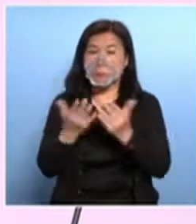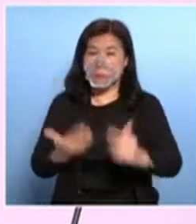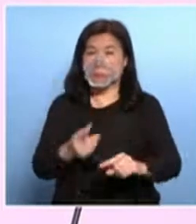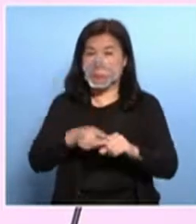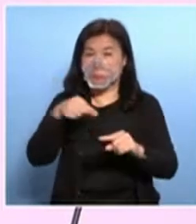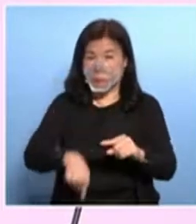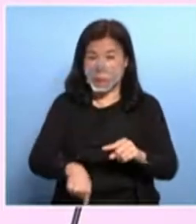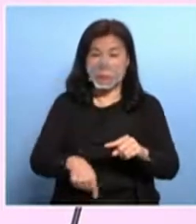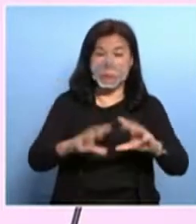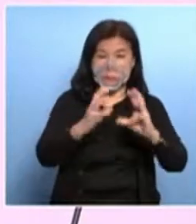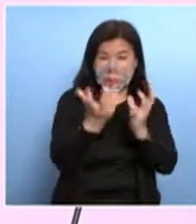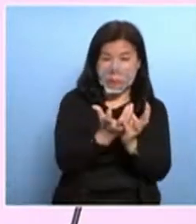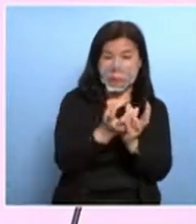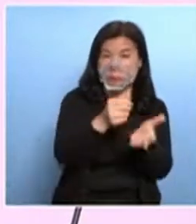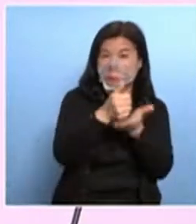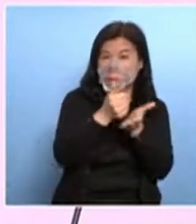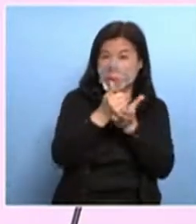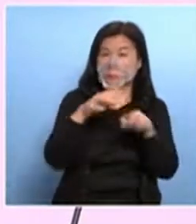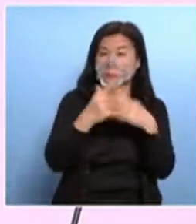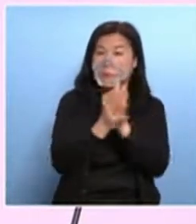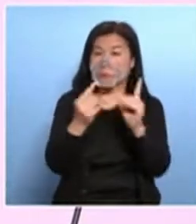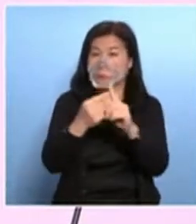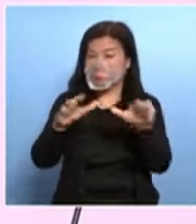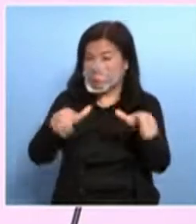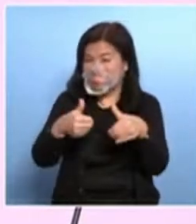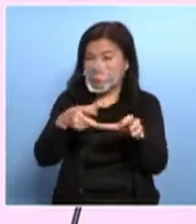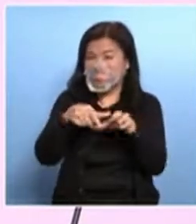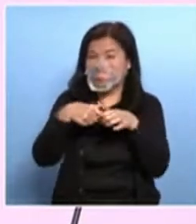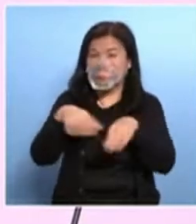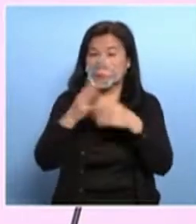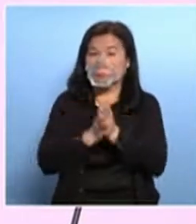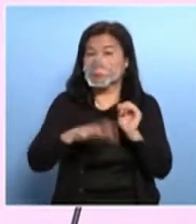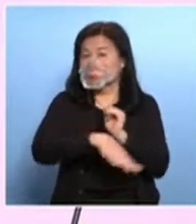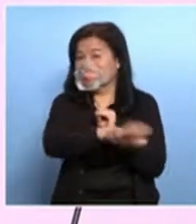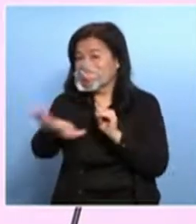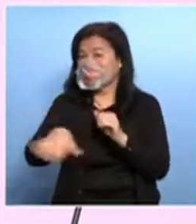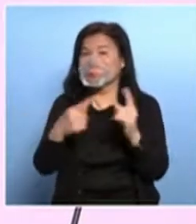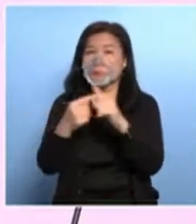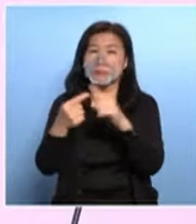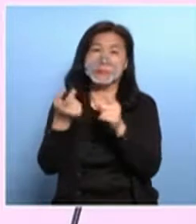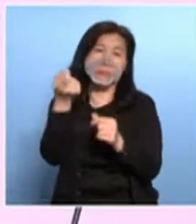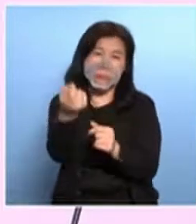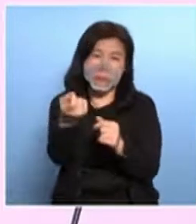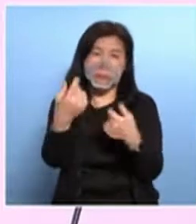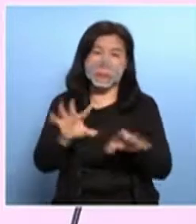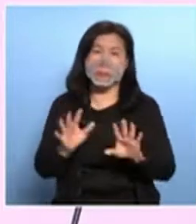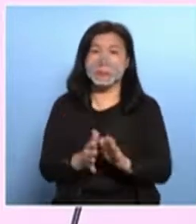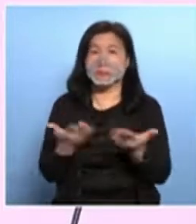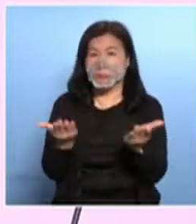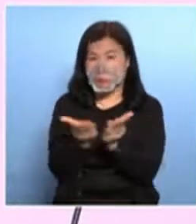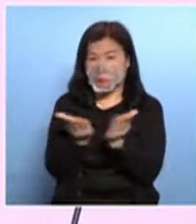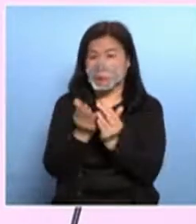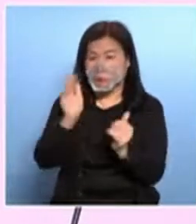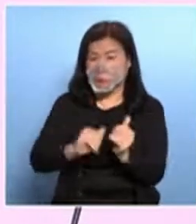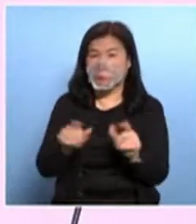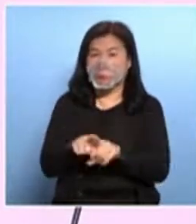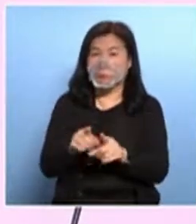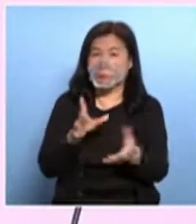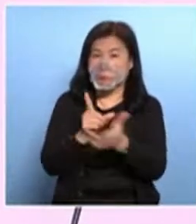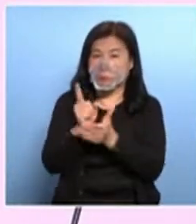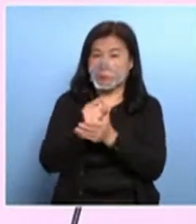This reflects that although people in the industry have high incomes, the beneficiaries are not broad enough. In